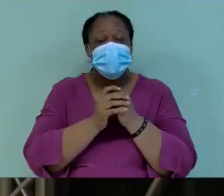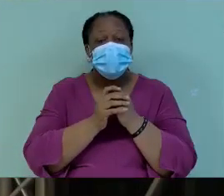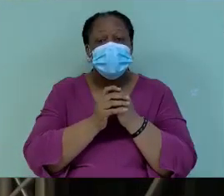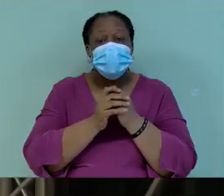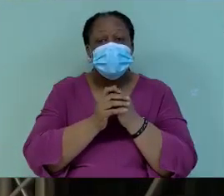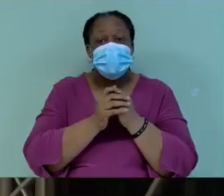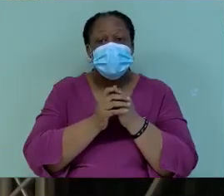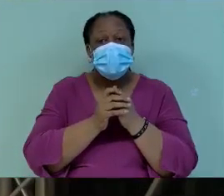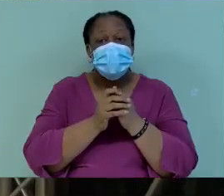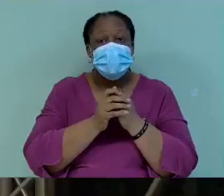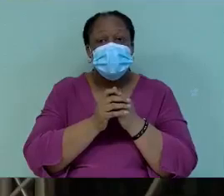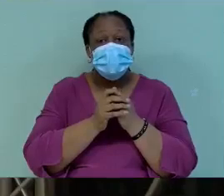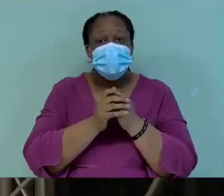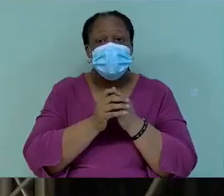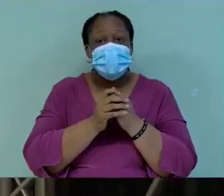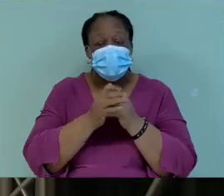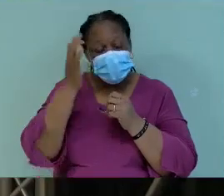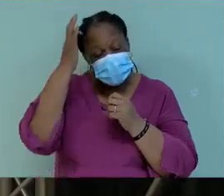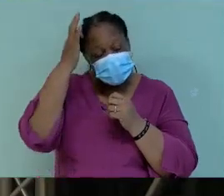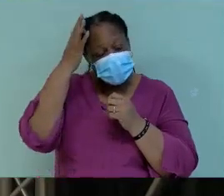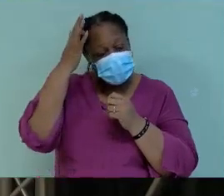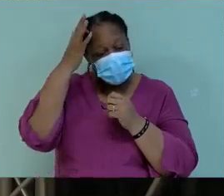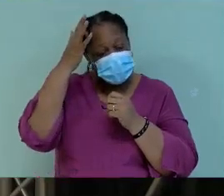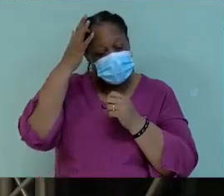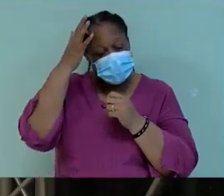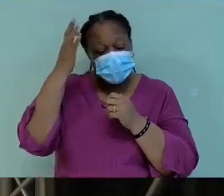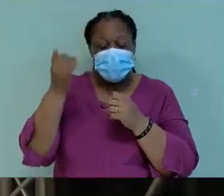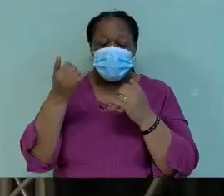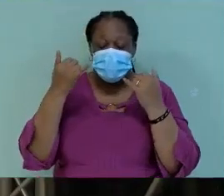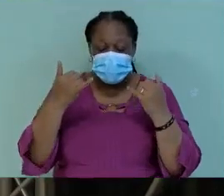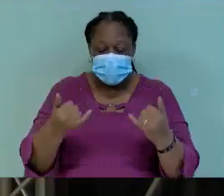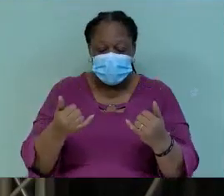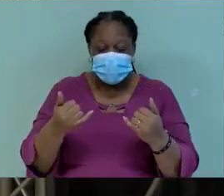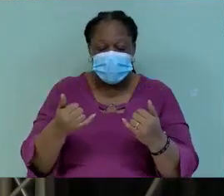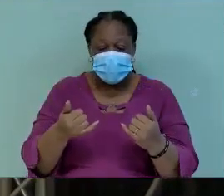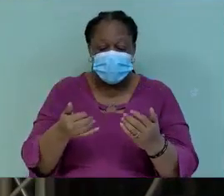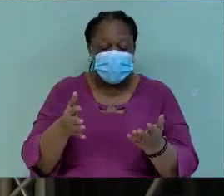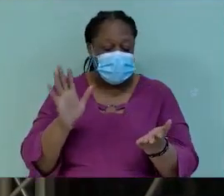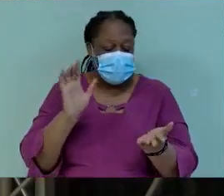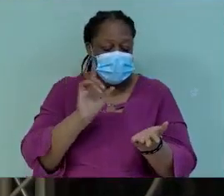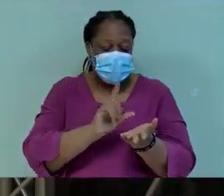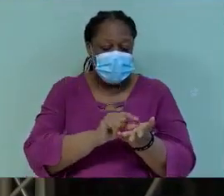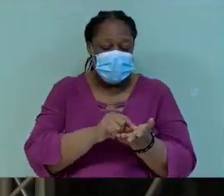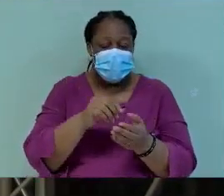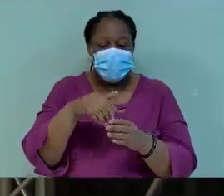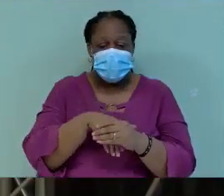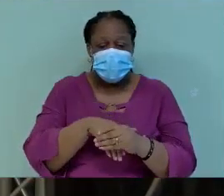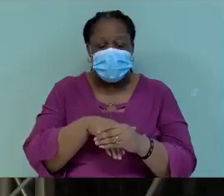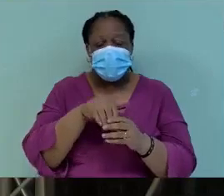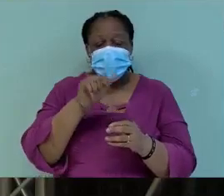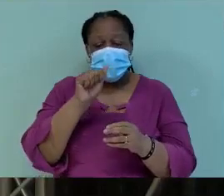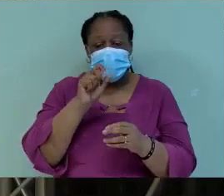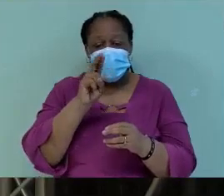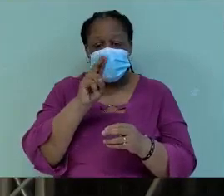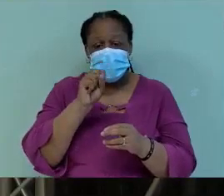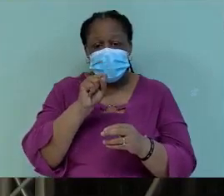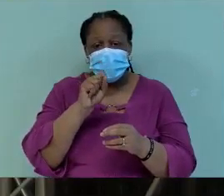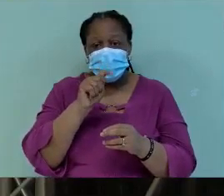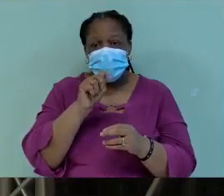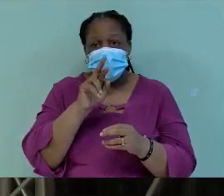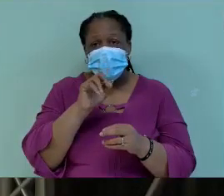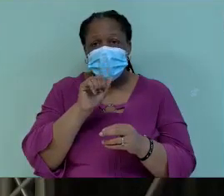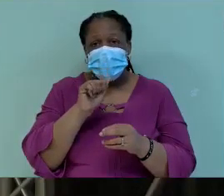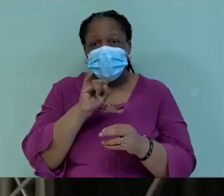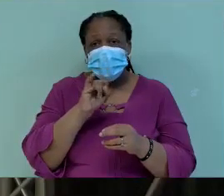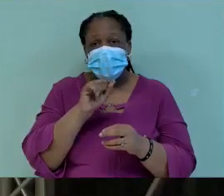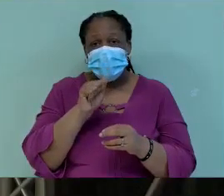your mouth. Now, as it relates to this paper out of Australia, the headline itself was misleading,